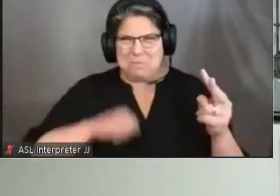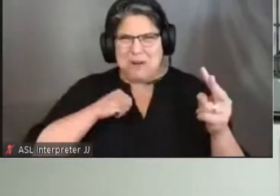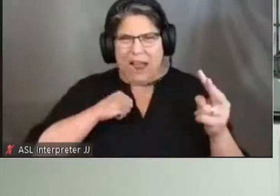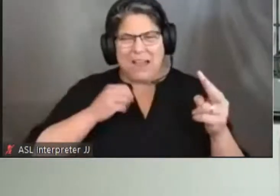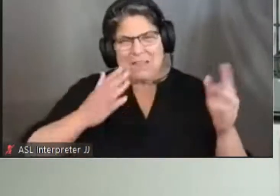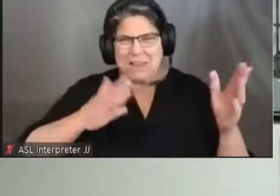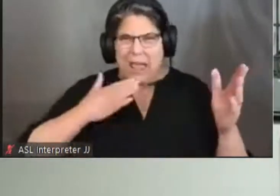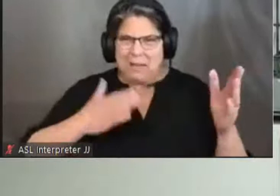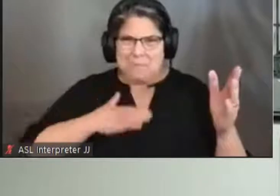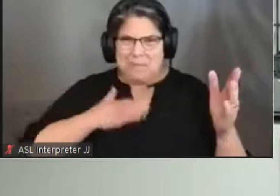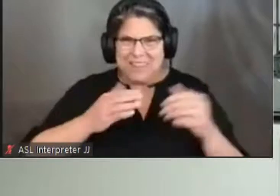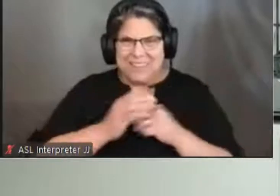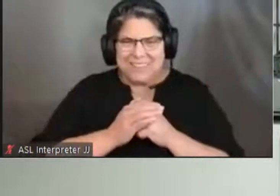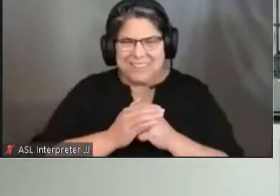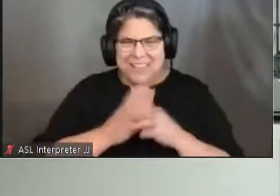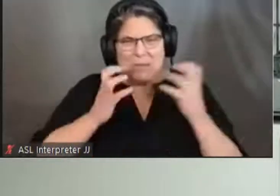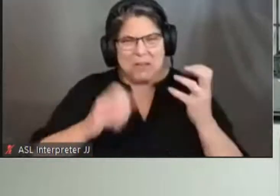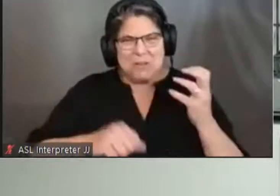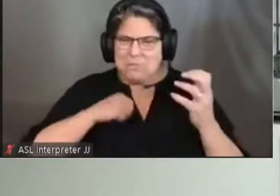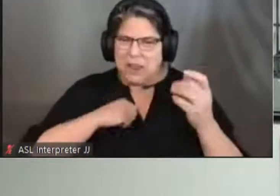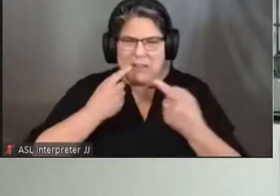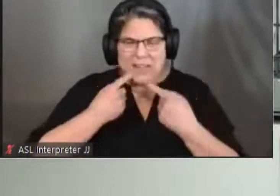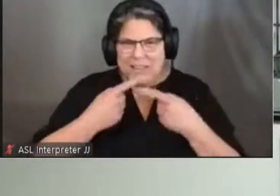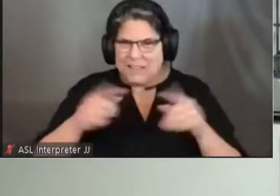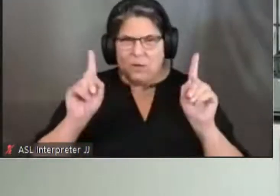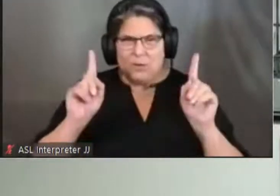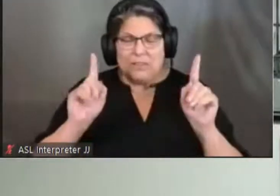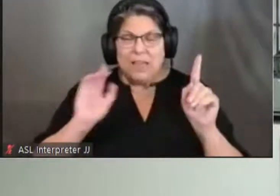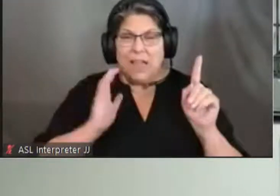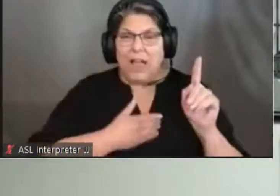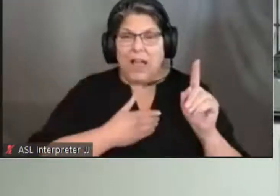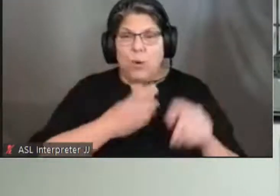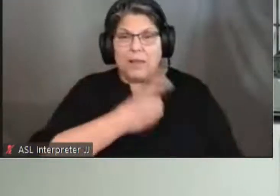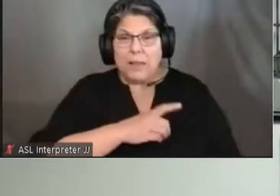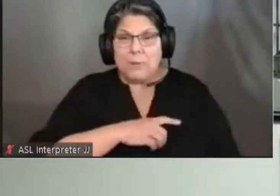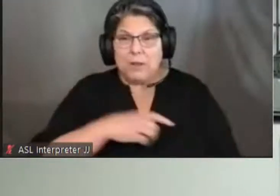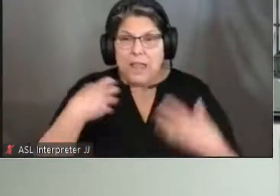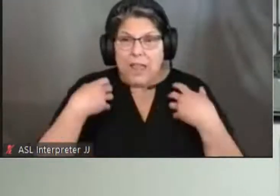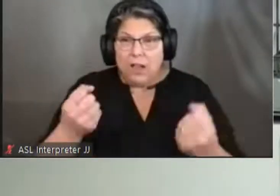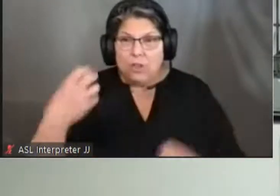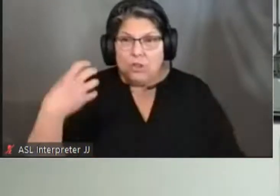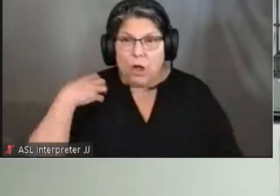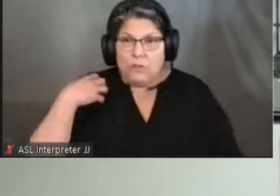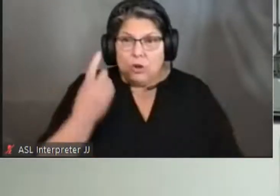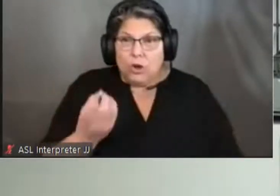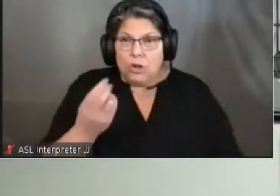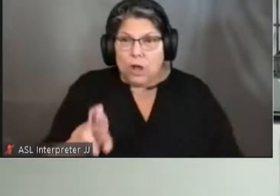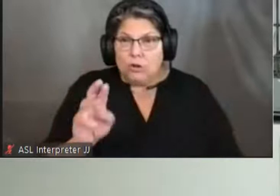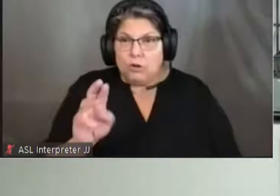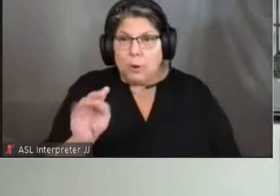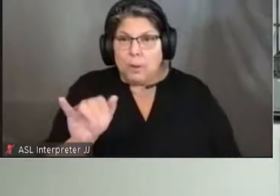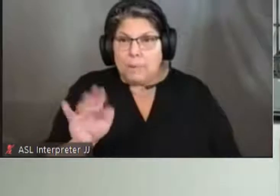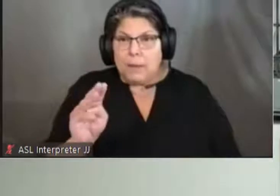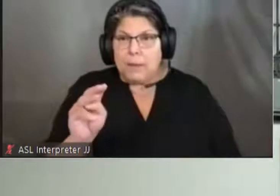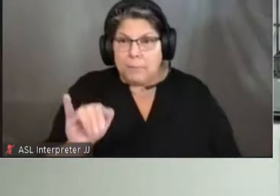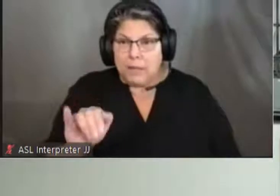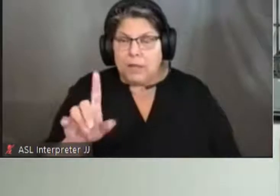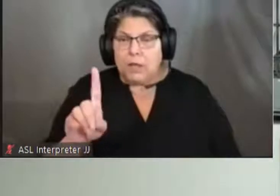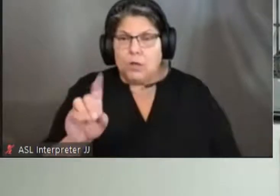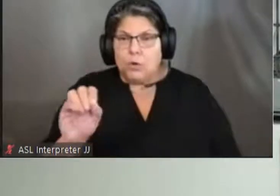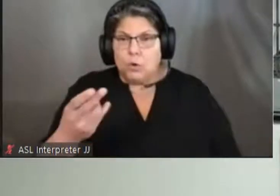one. I want to proudly announce that our Deputy Health Officer, Dr. Mimi Doohan, has been appointed